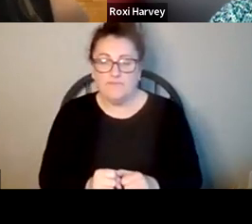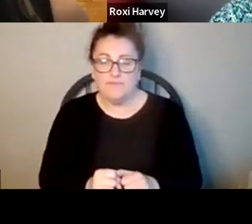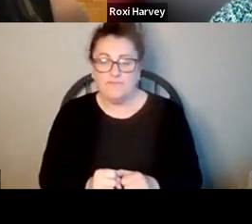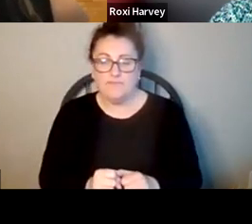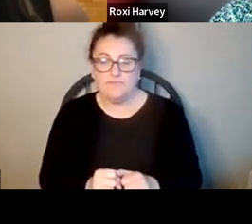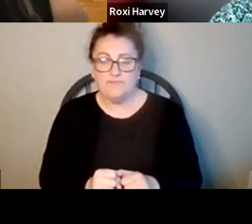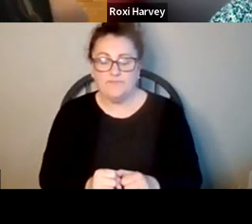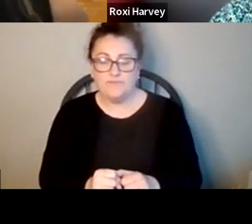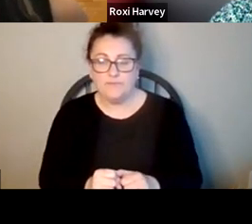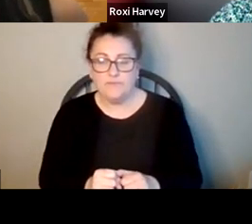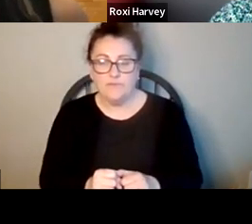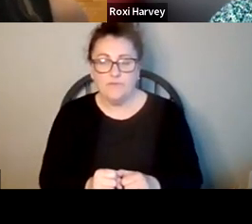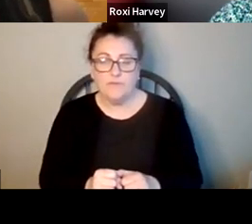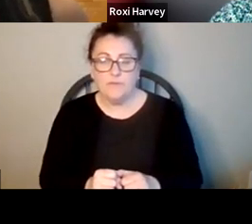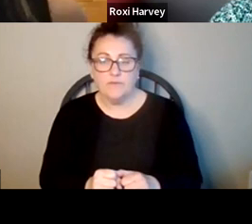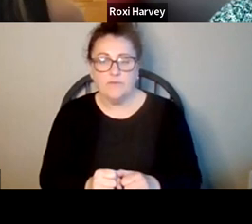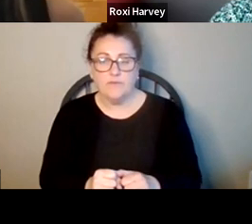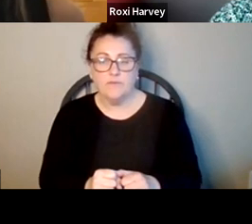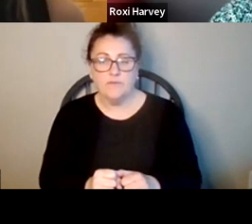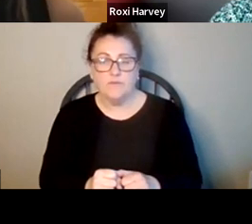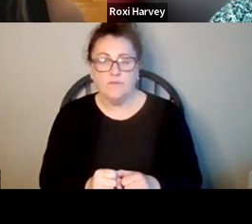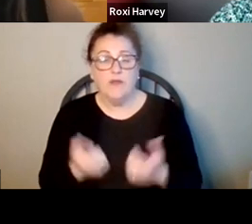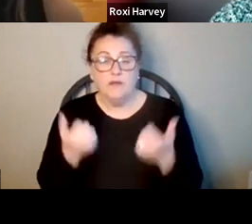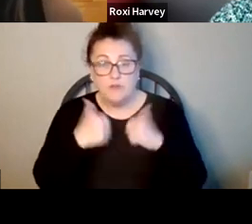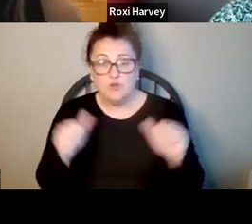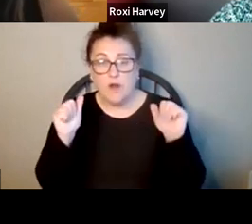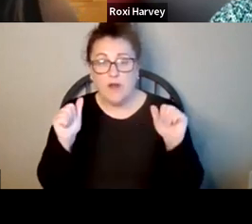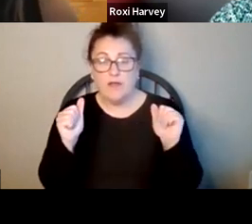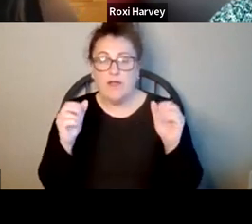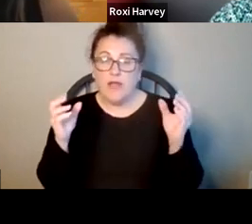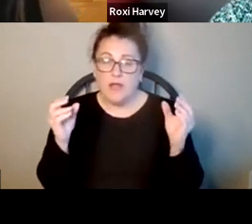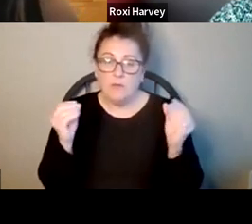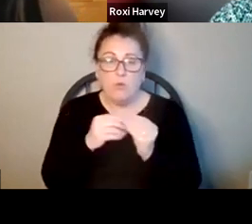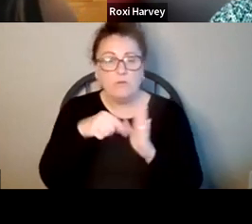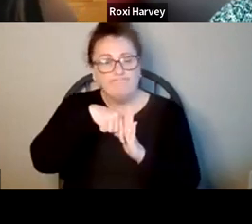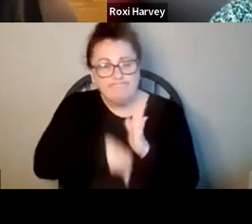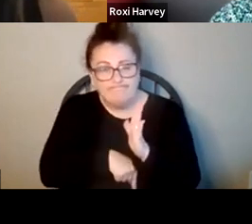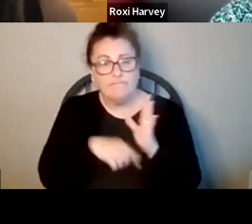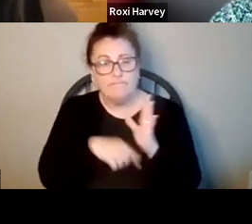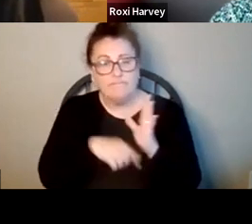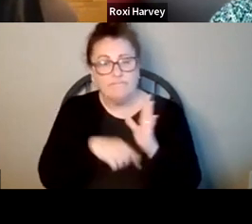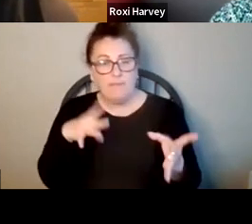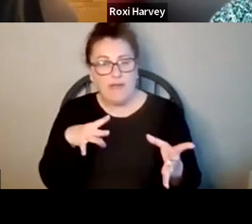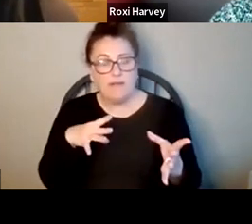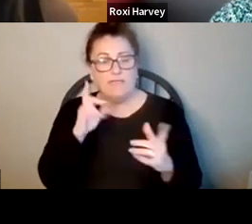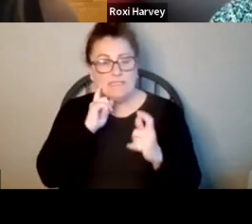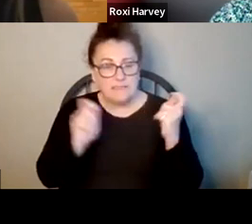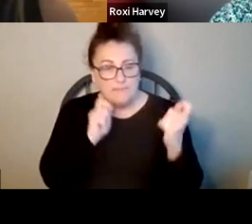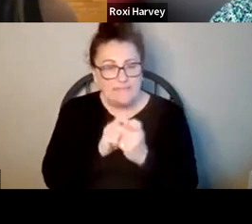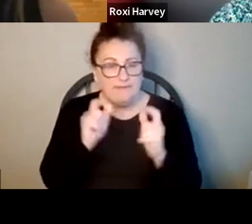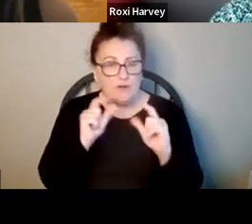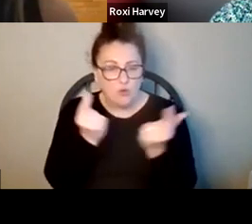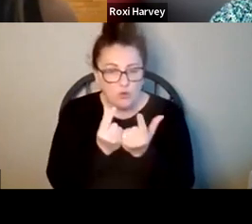and if we have, if we're trying to get more meaningful feedback, particularly from specific groups